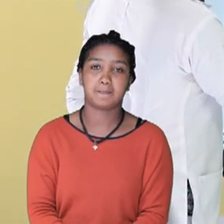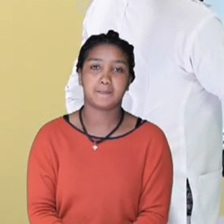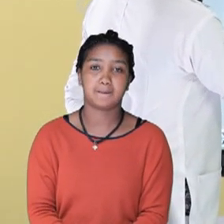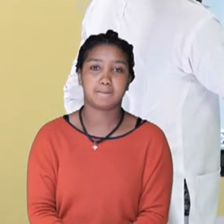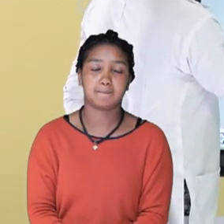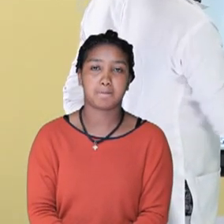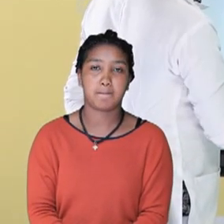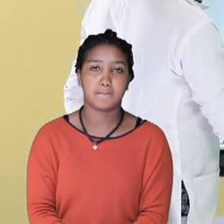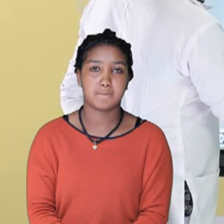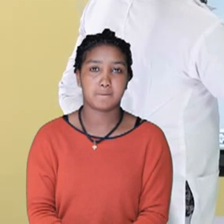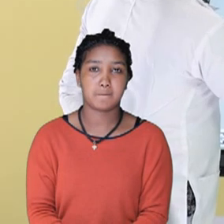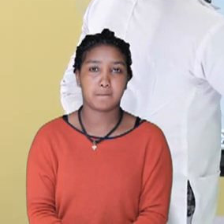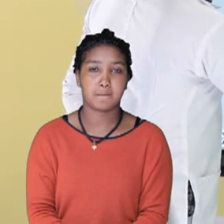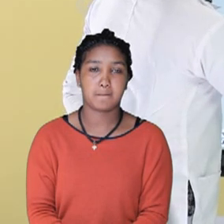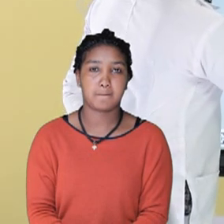Expansion.